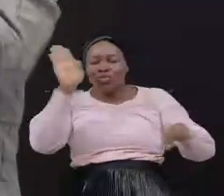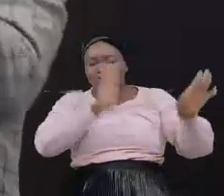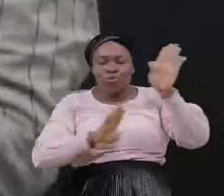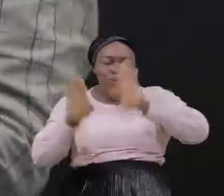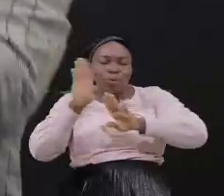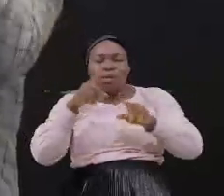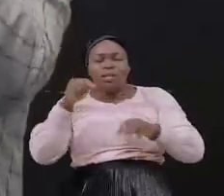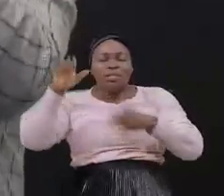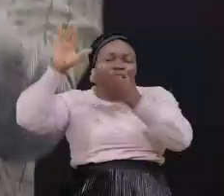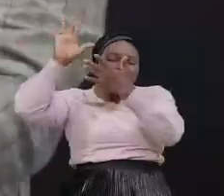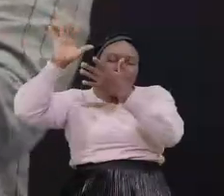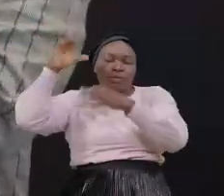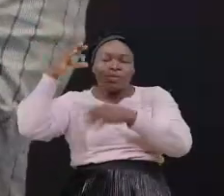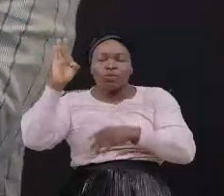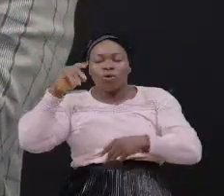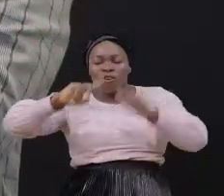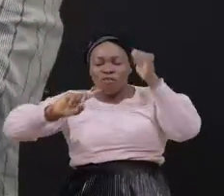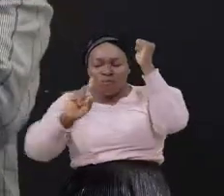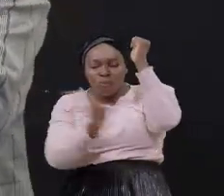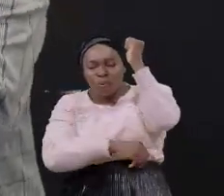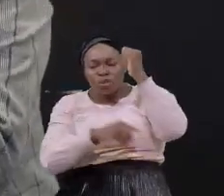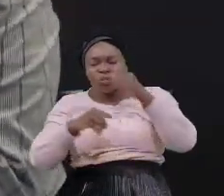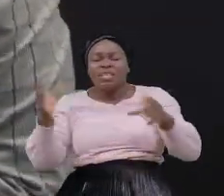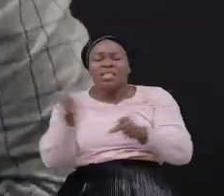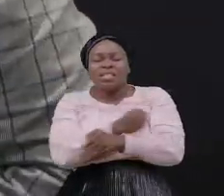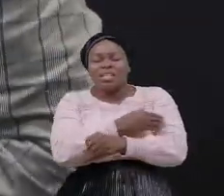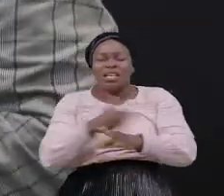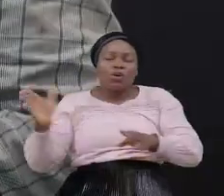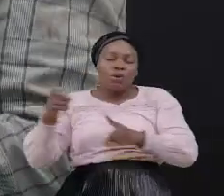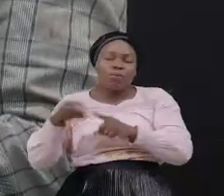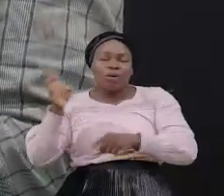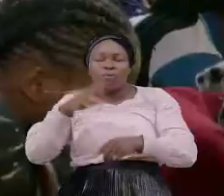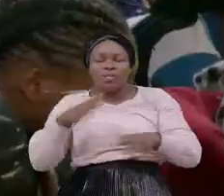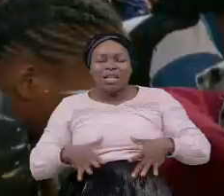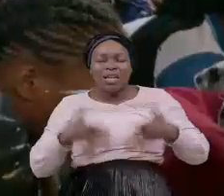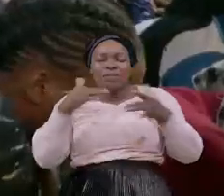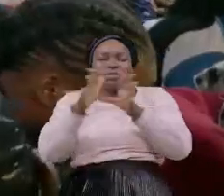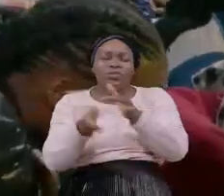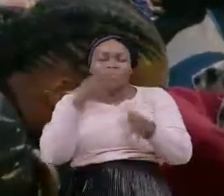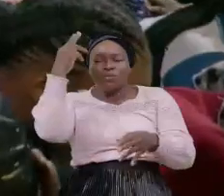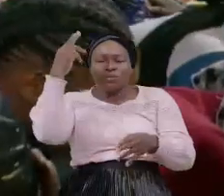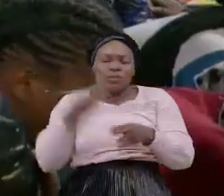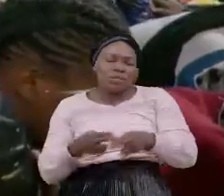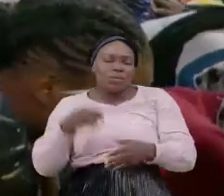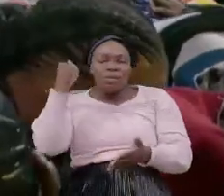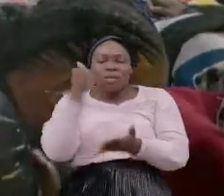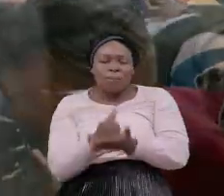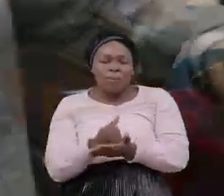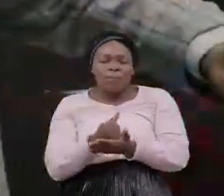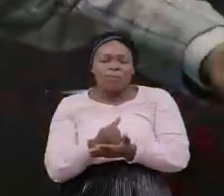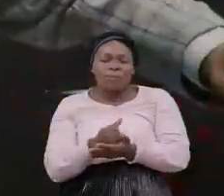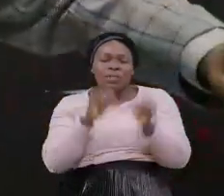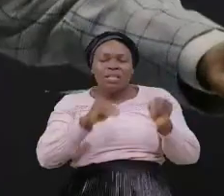of punishment, take away from their lives in Jesus' name. Set them